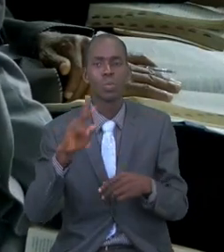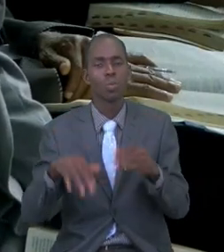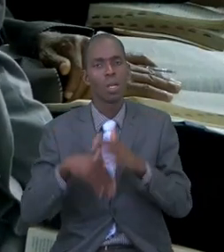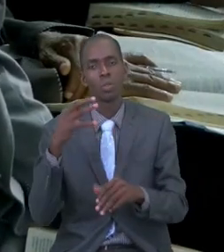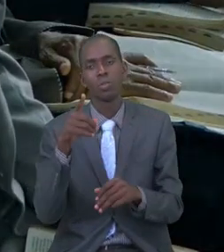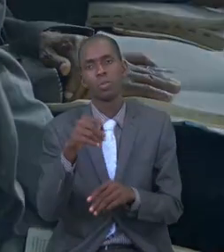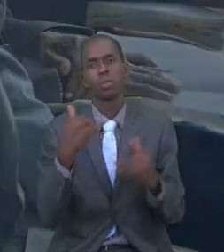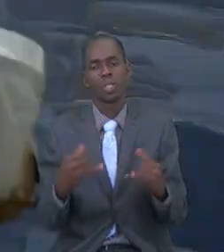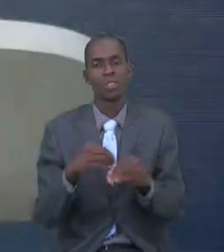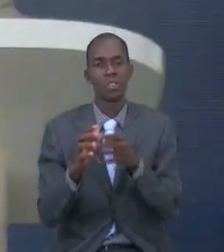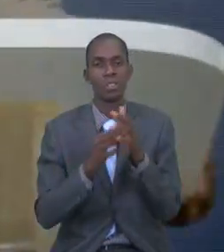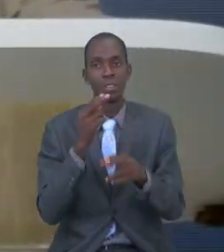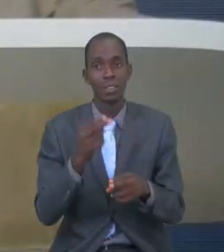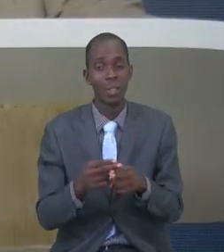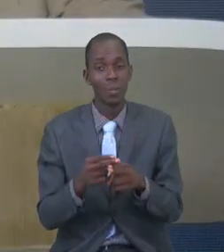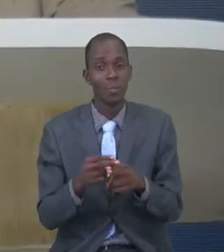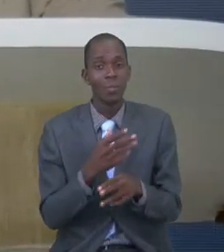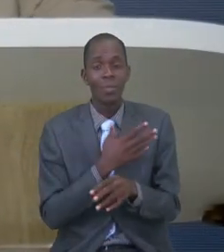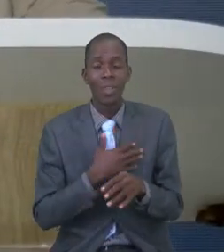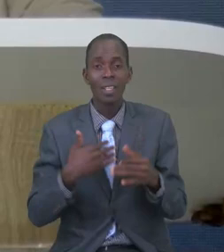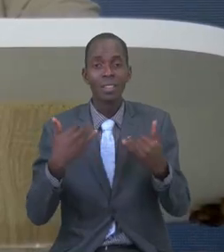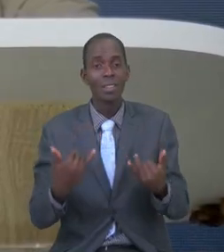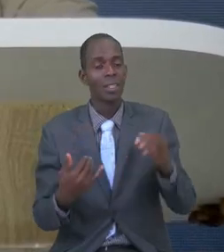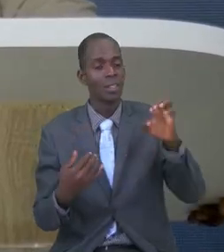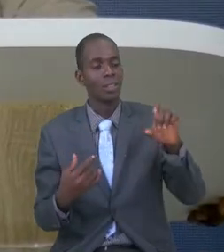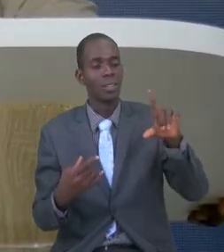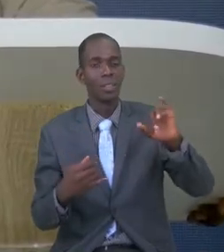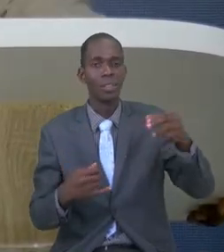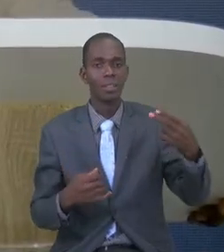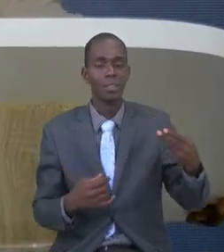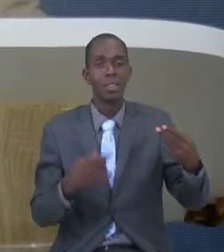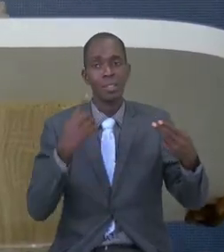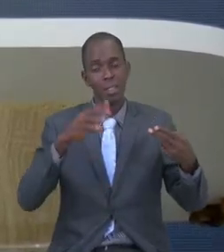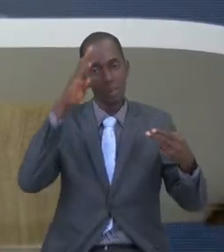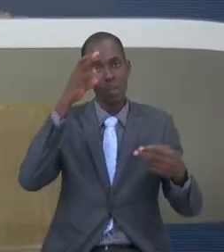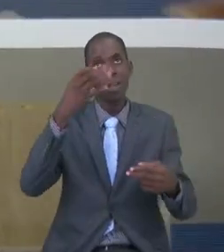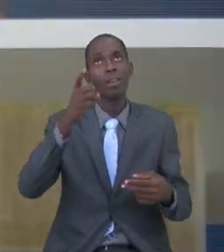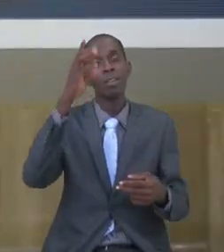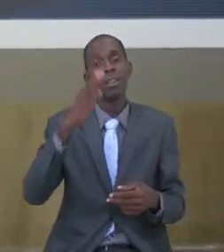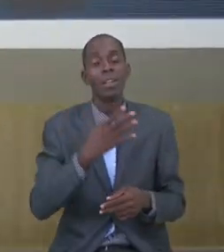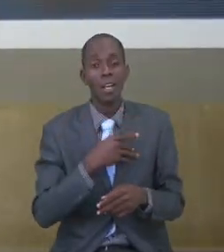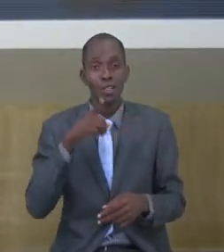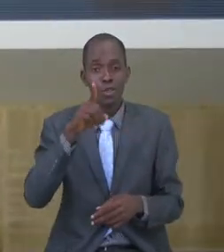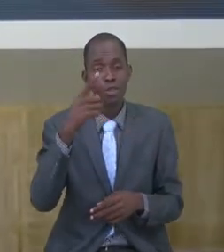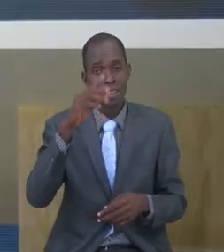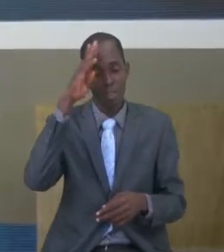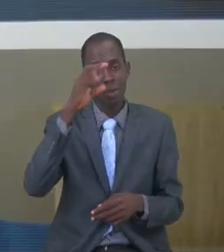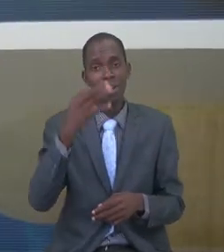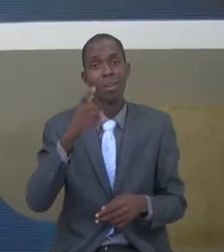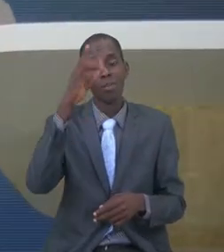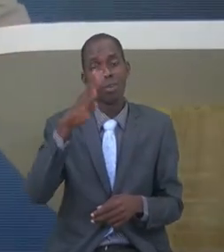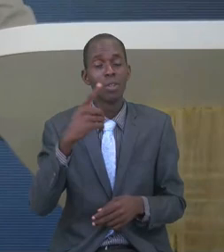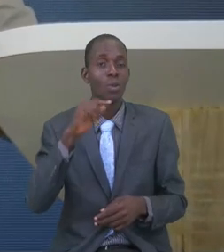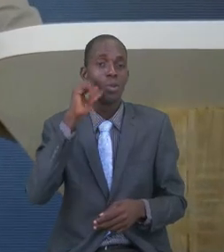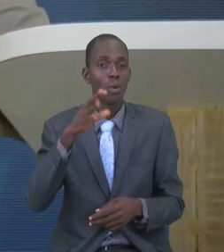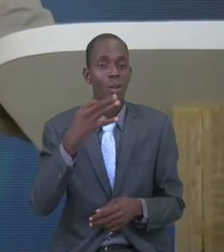And now, Elijah, the man of God, and you, the man of God, the woman of God,